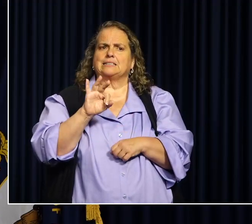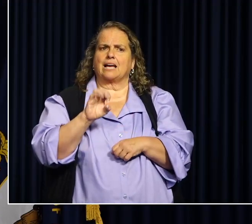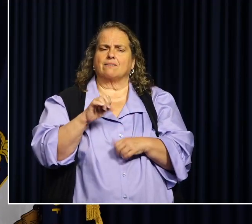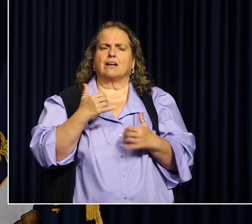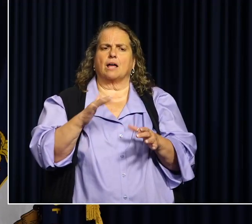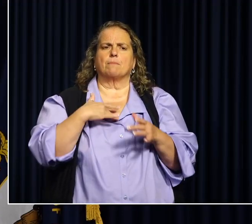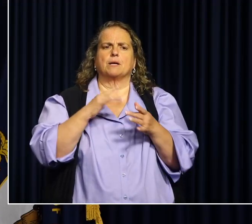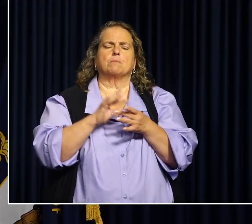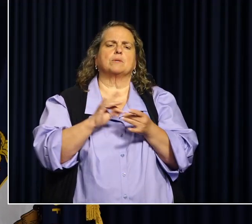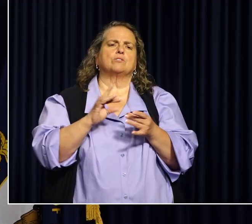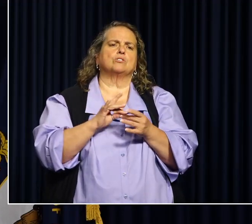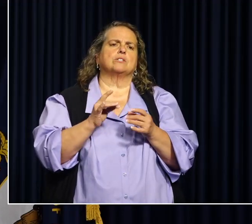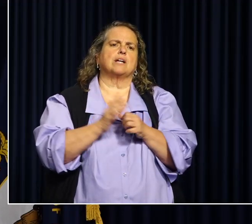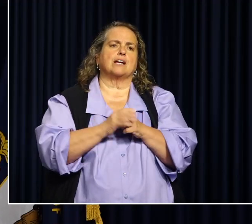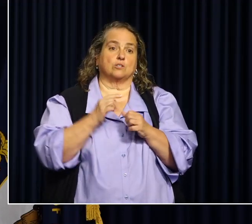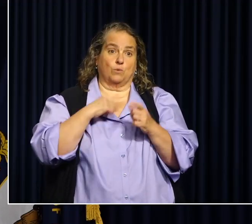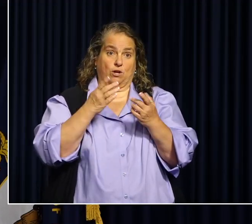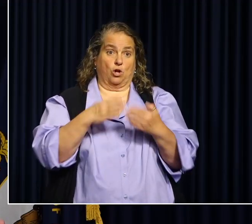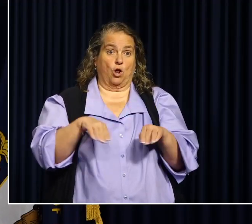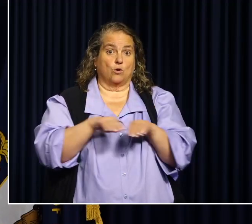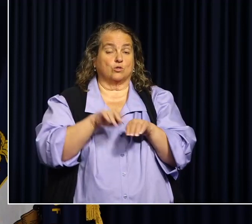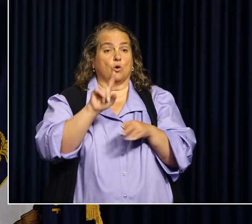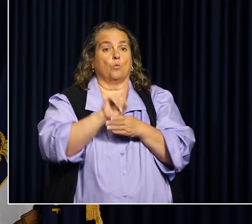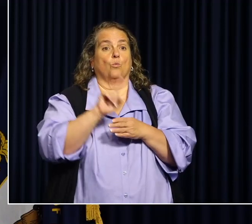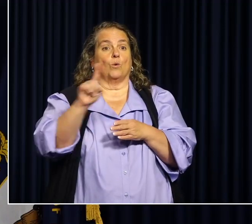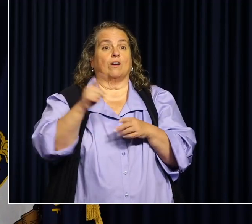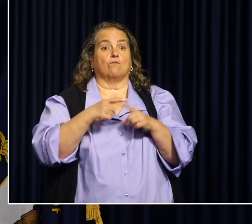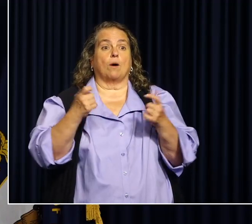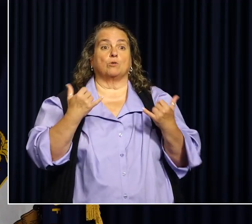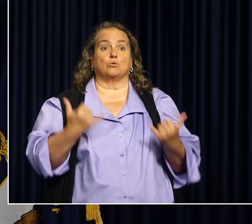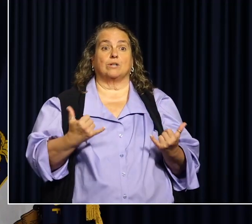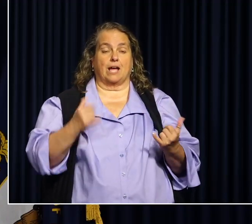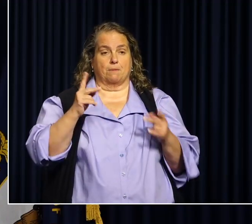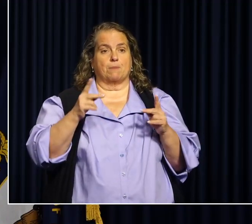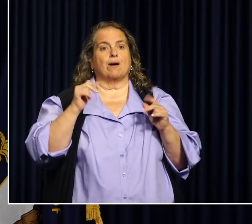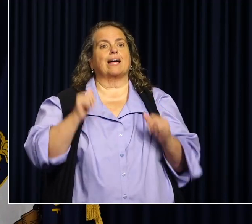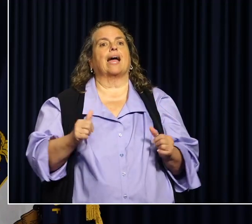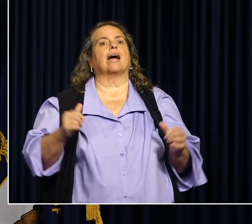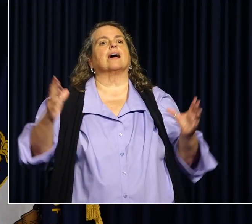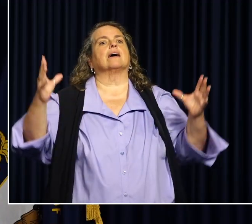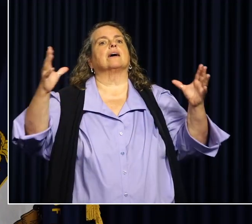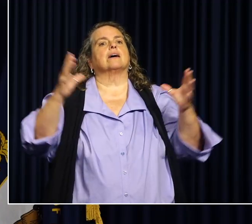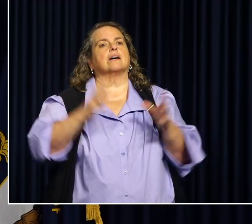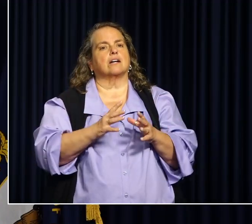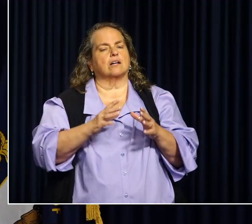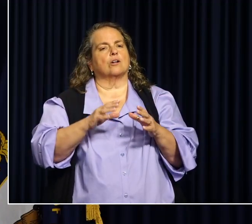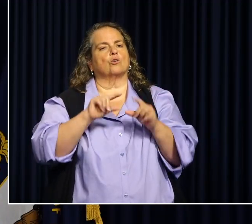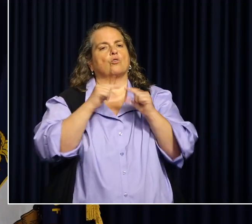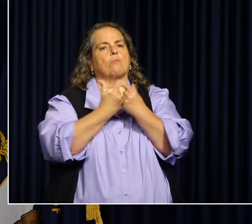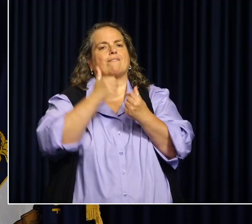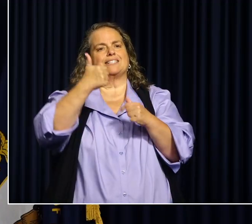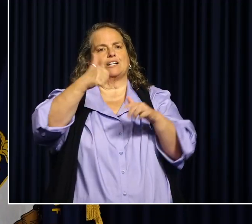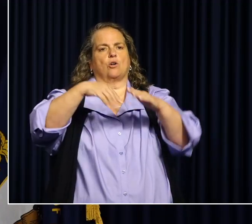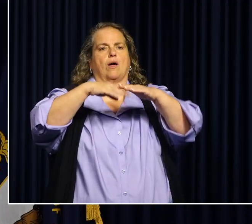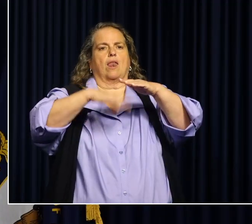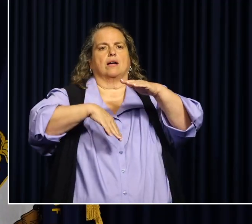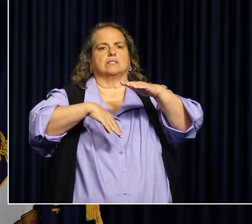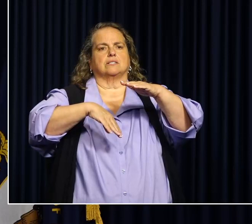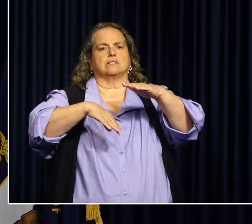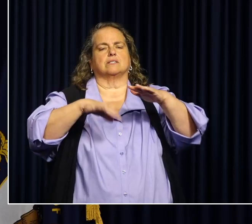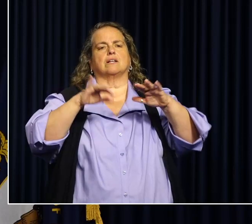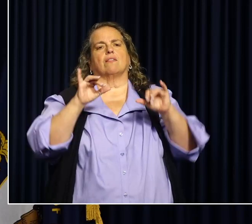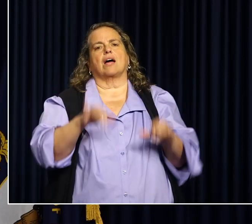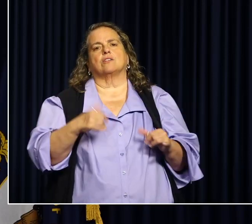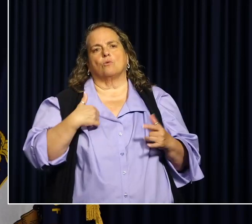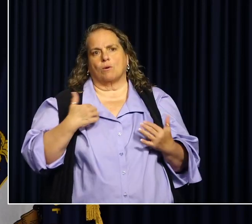me mention, as we close, that a week from today, people are going to be able to meet in groups of 10 or less. That's something that we have